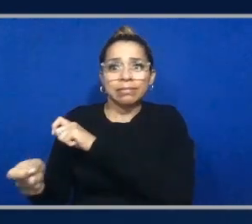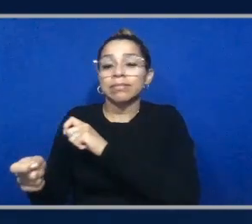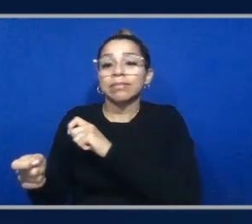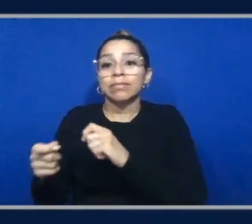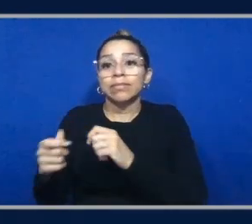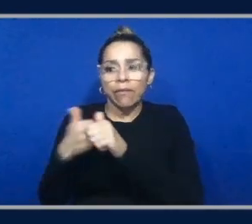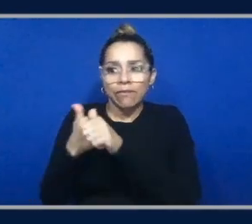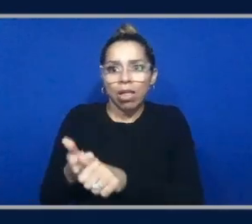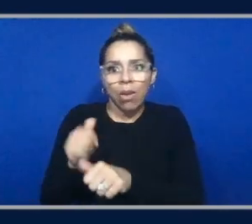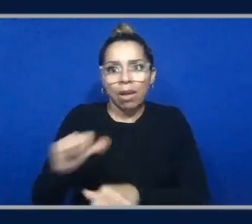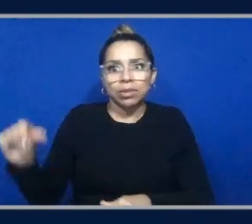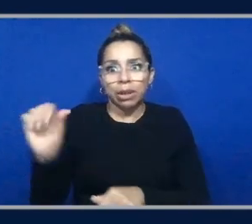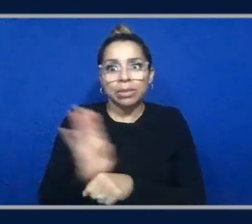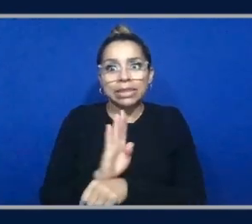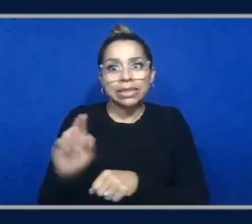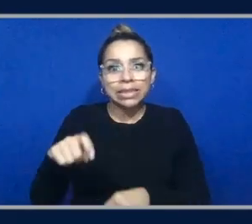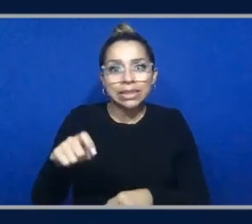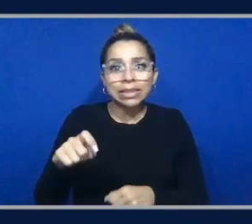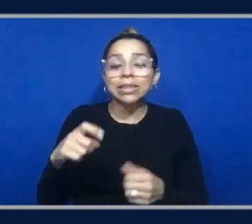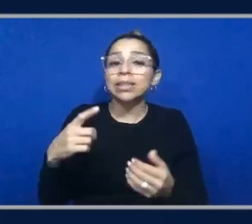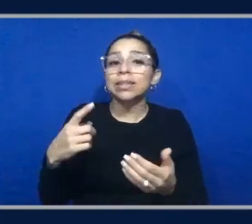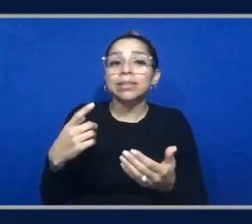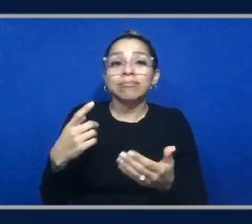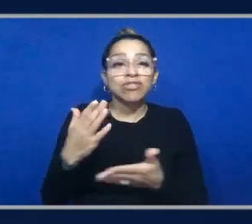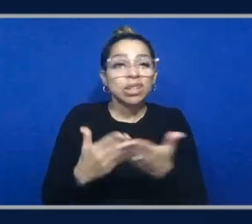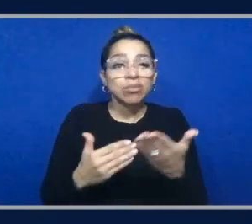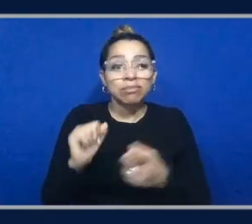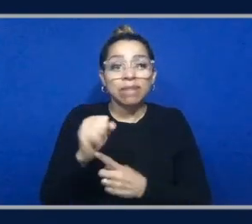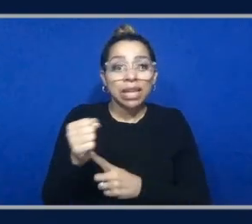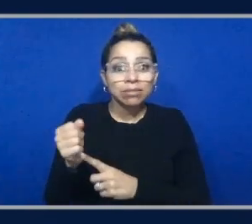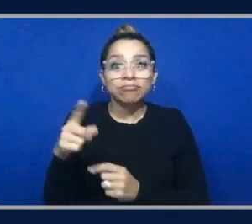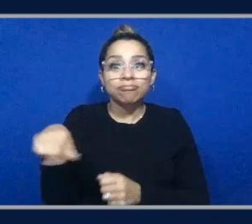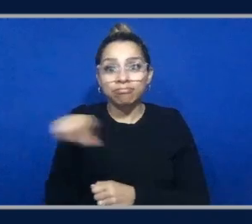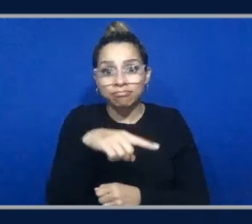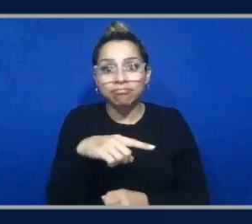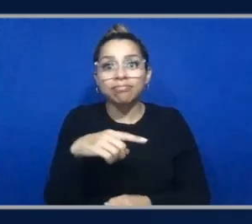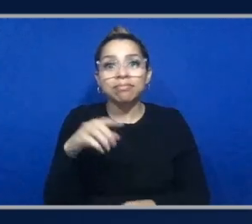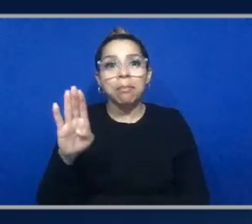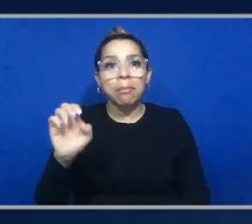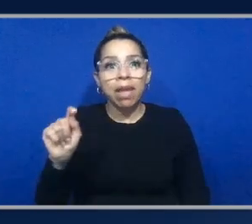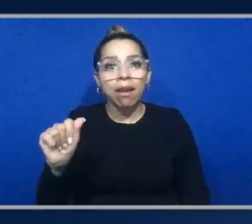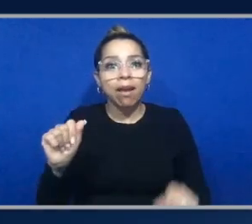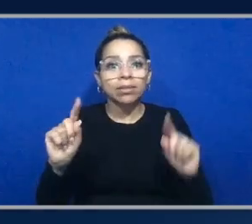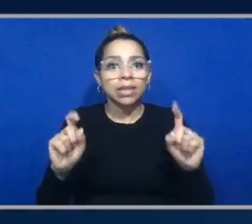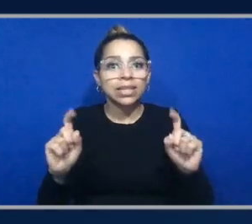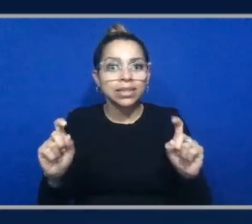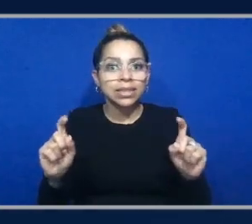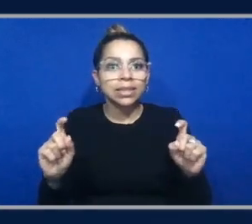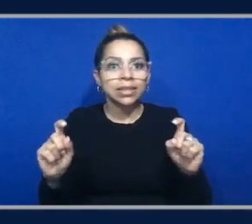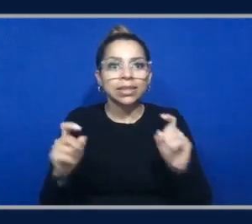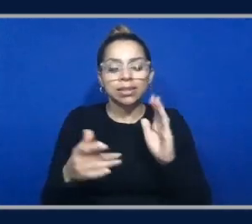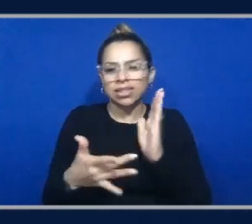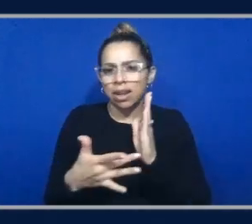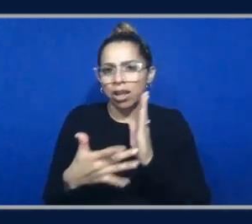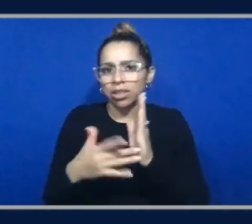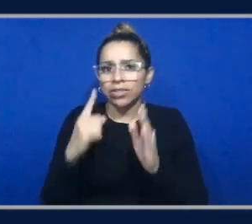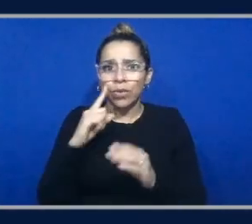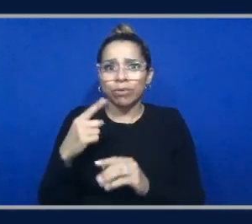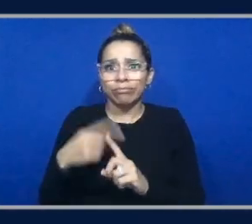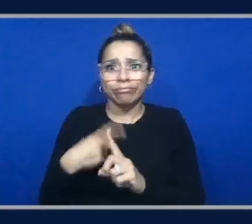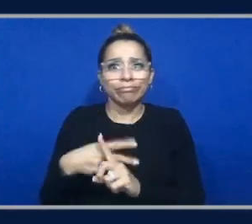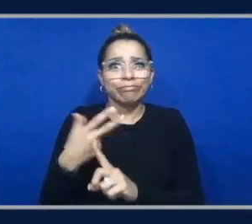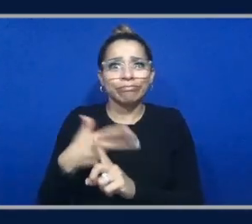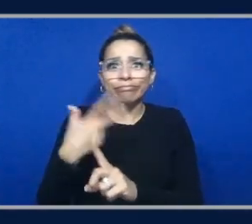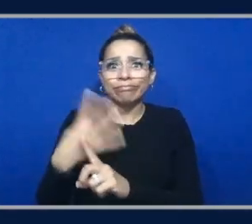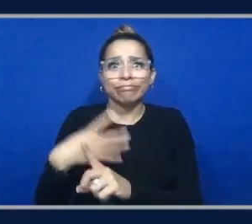some cases, they have been beta testing, they have been dog fooding this technology for months or maybe even years. And that has all helped to, make